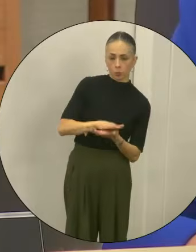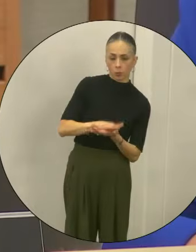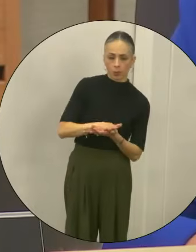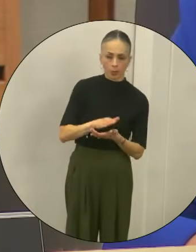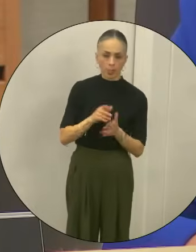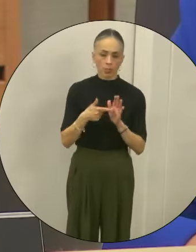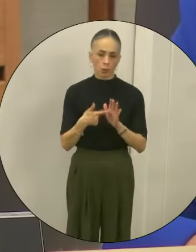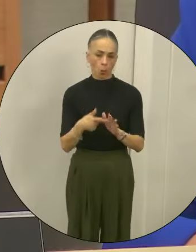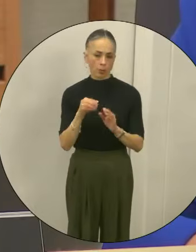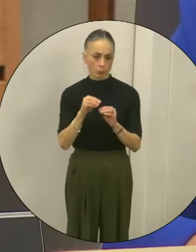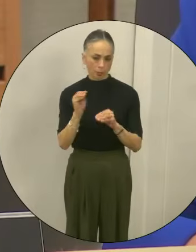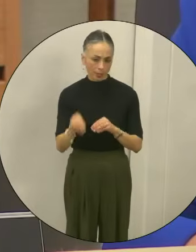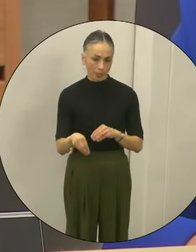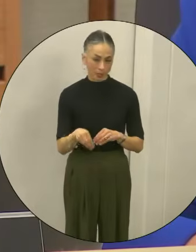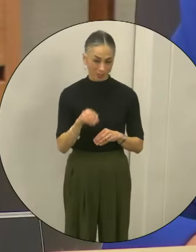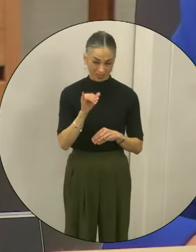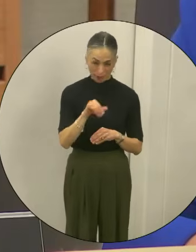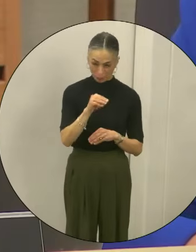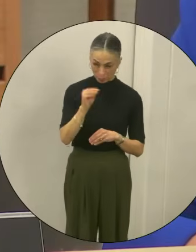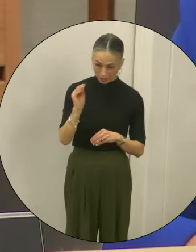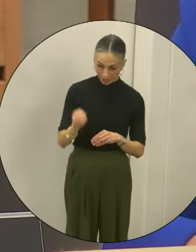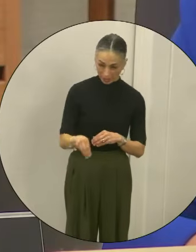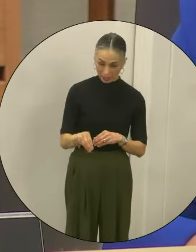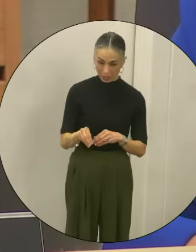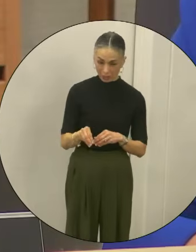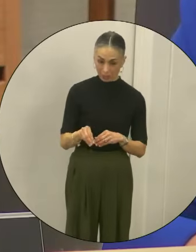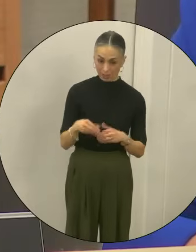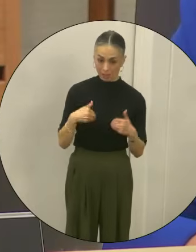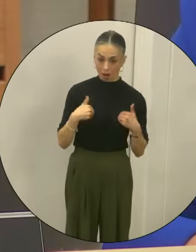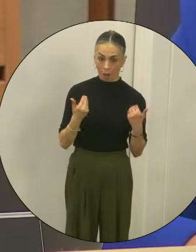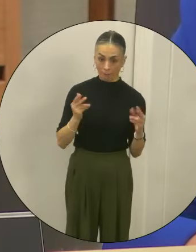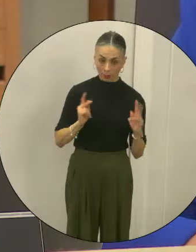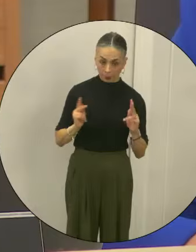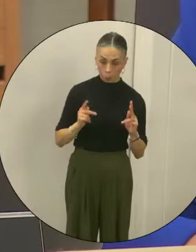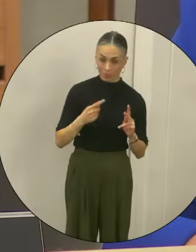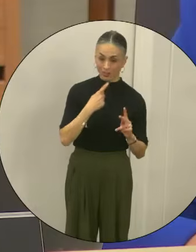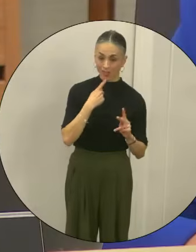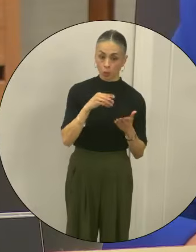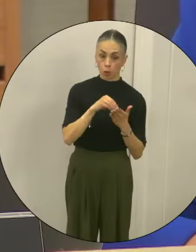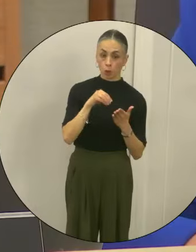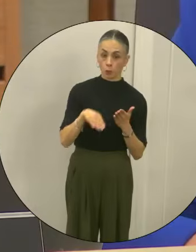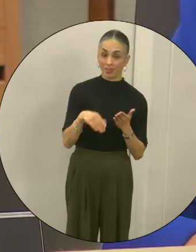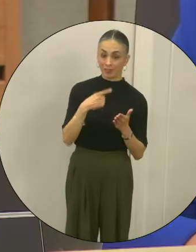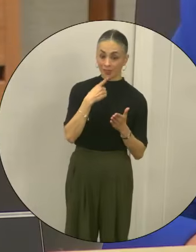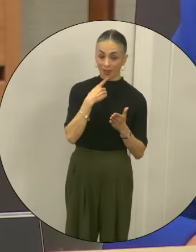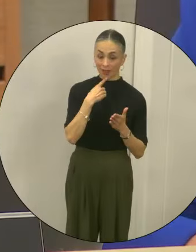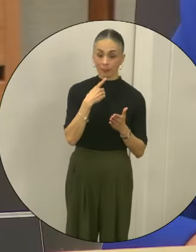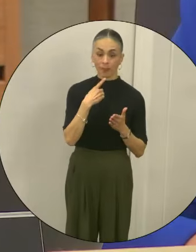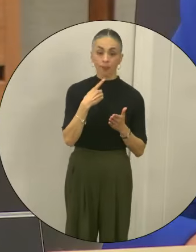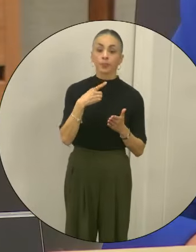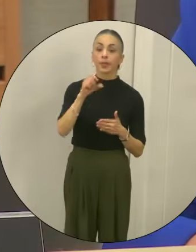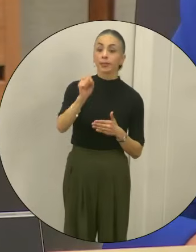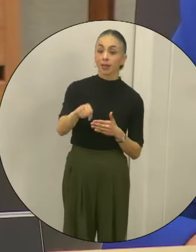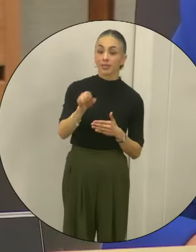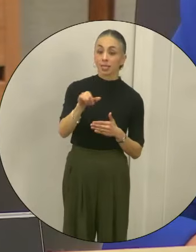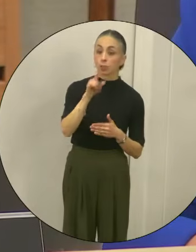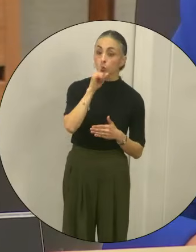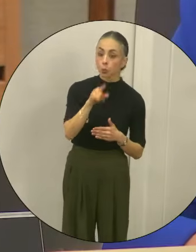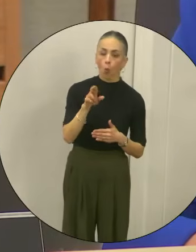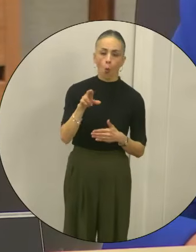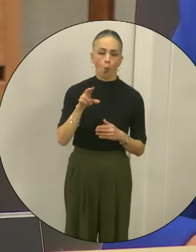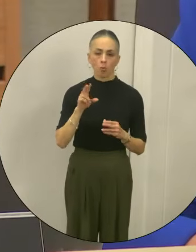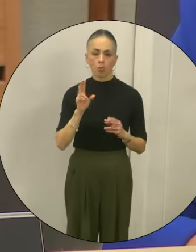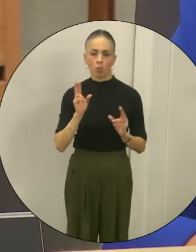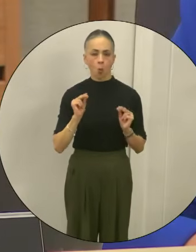a percentage. So is that percentage young people who said, is it our students that said, yes, that's true, or